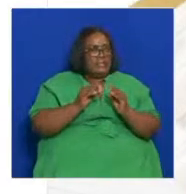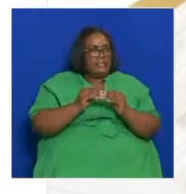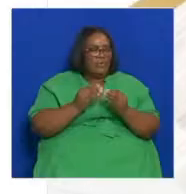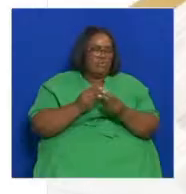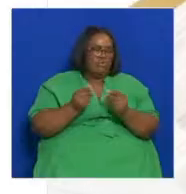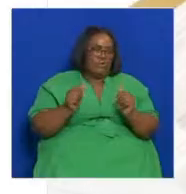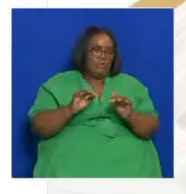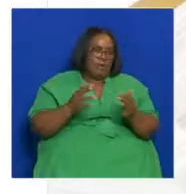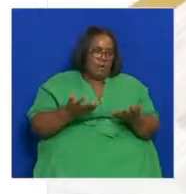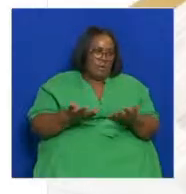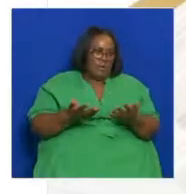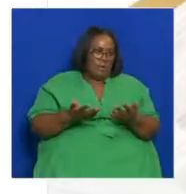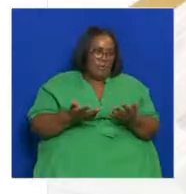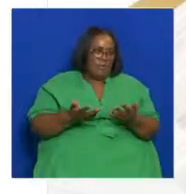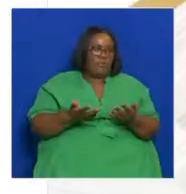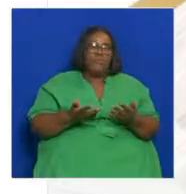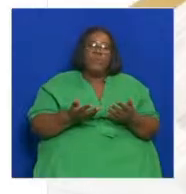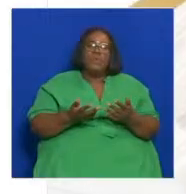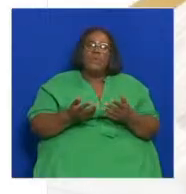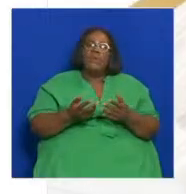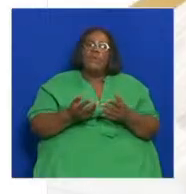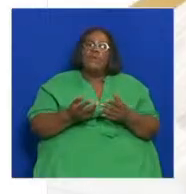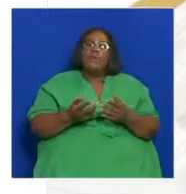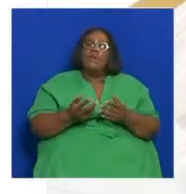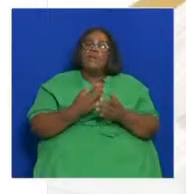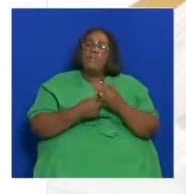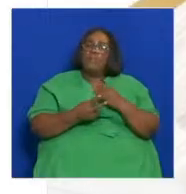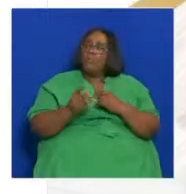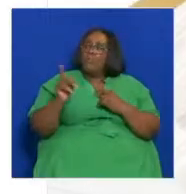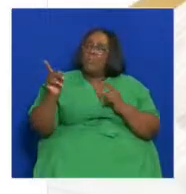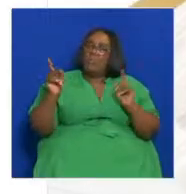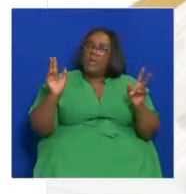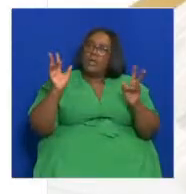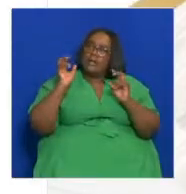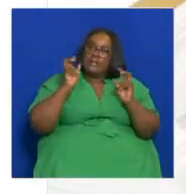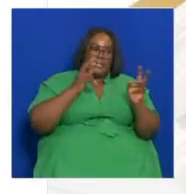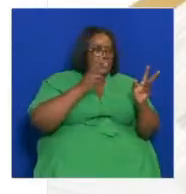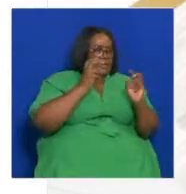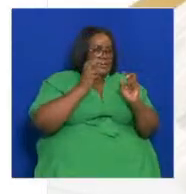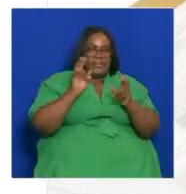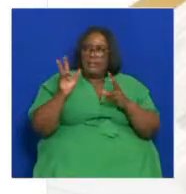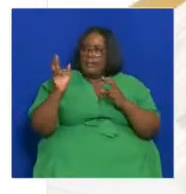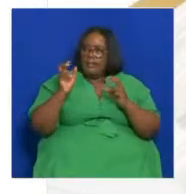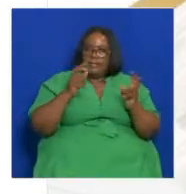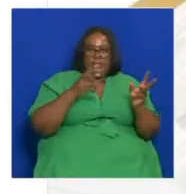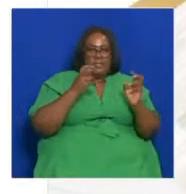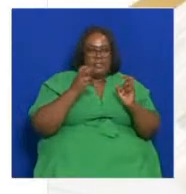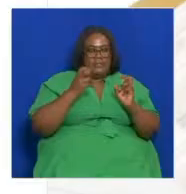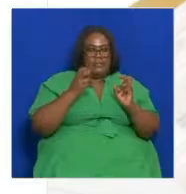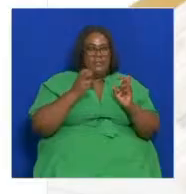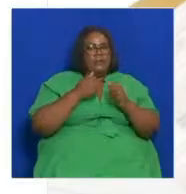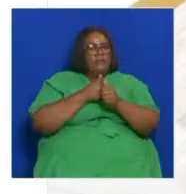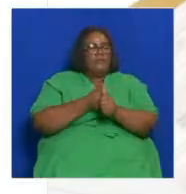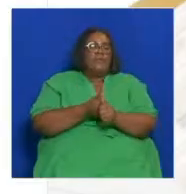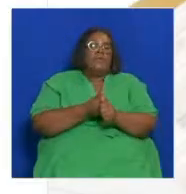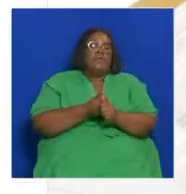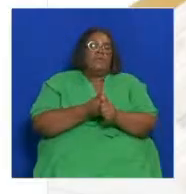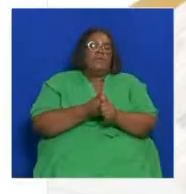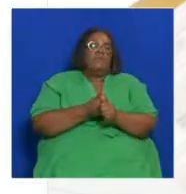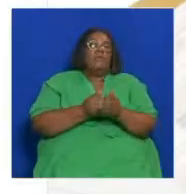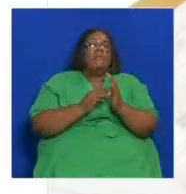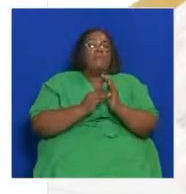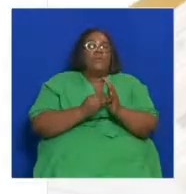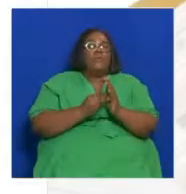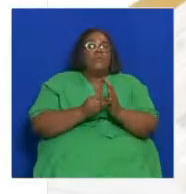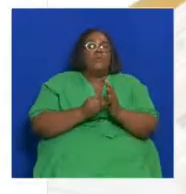that the parties should listen to one another, consistent with IDEC prosecutor-led model, and